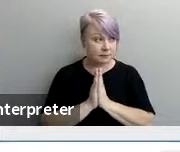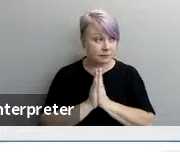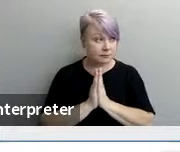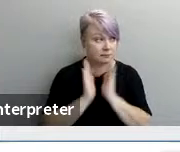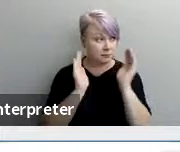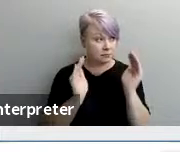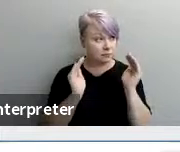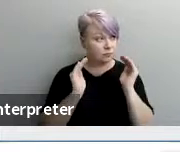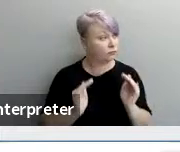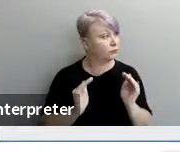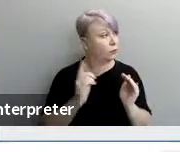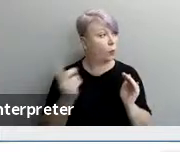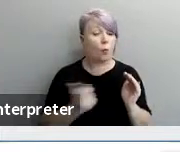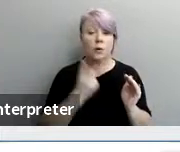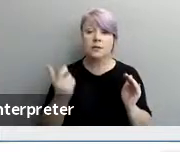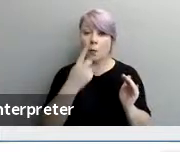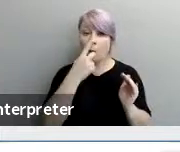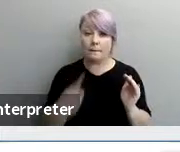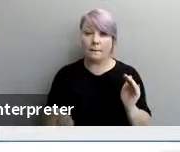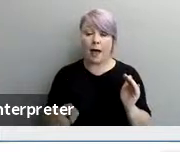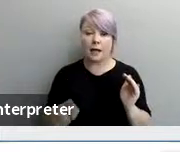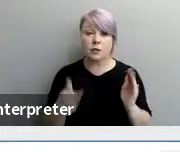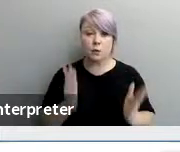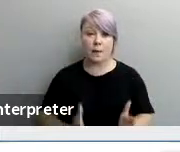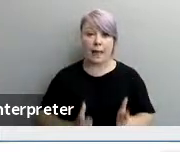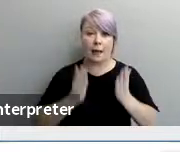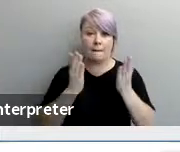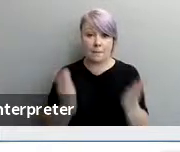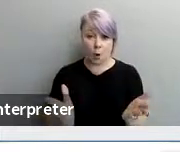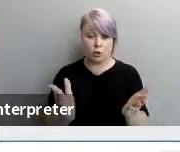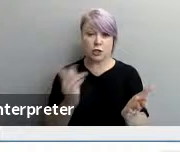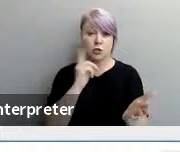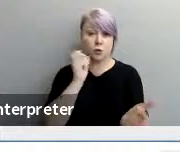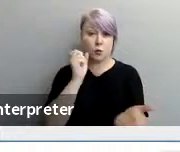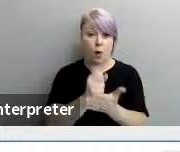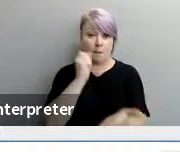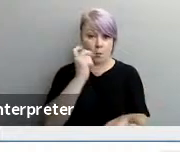Next, would someone like to make a motion to approve our agenda?